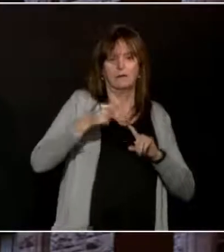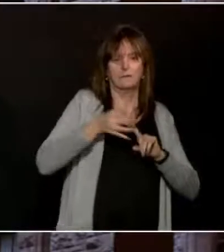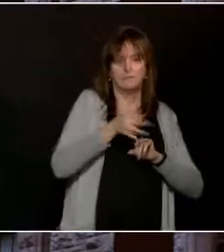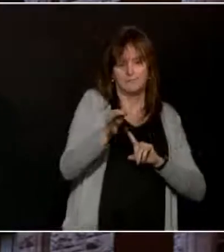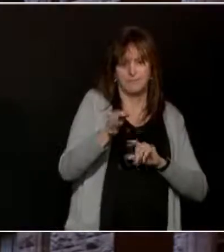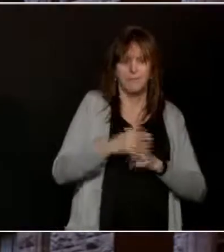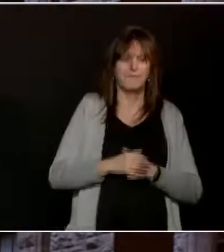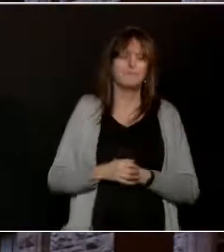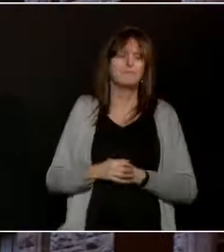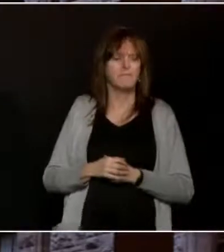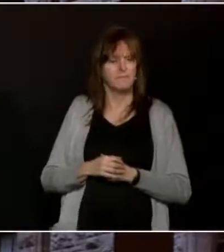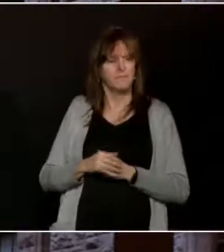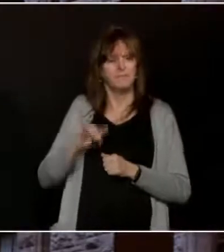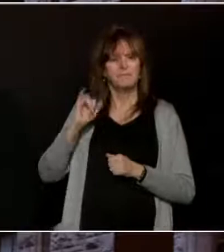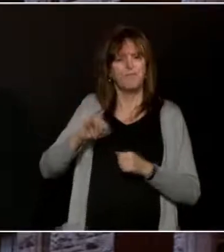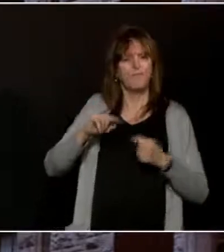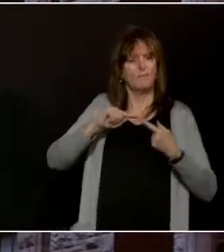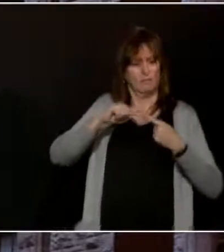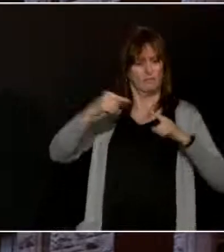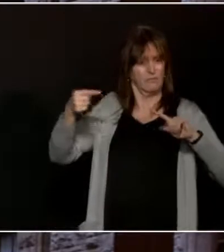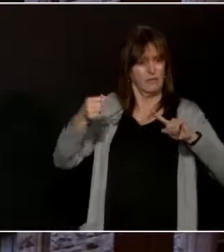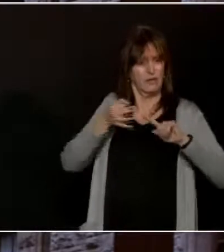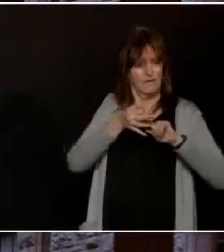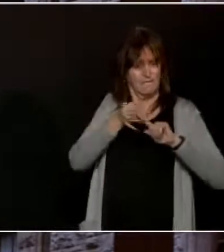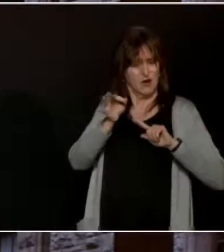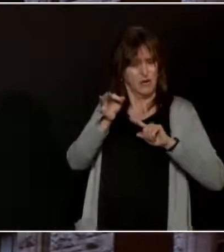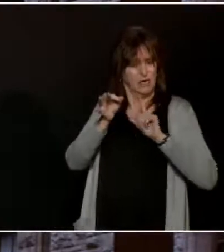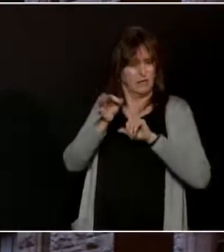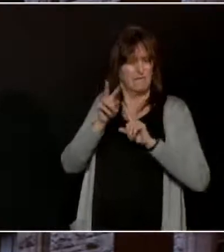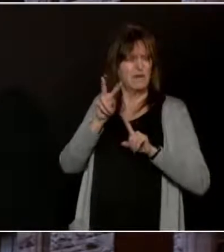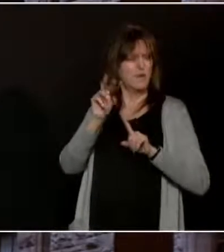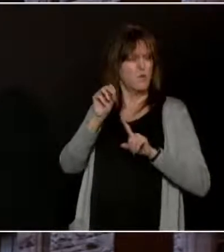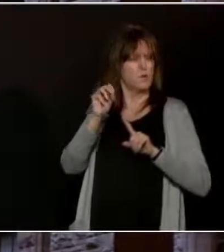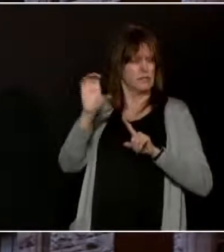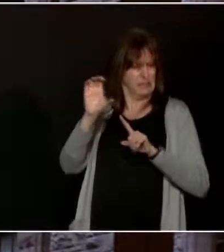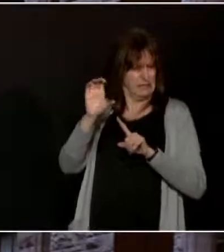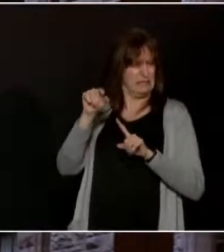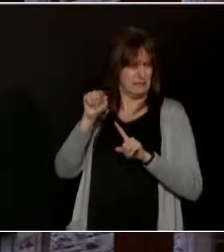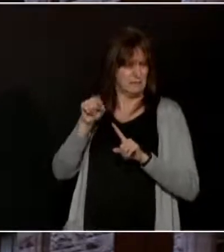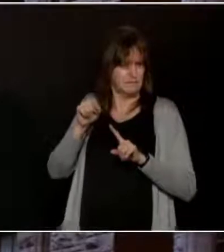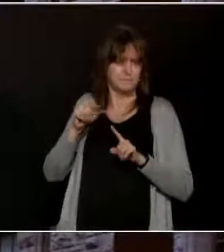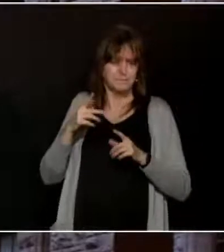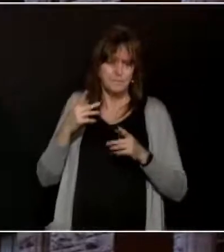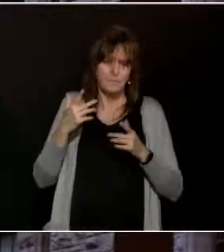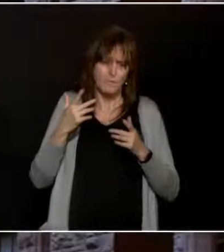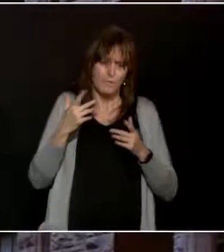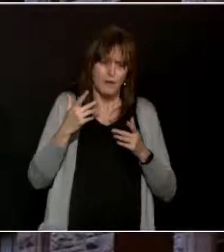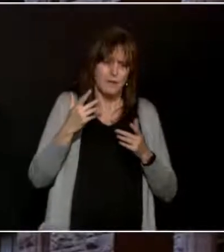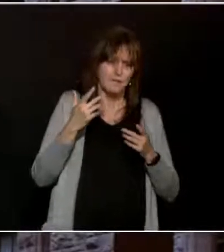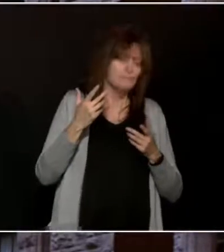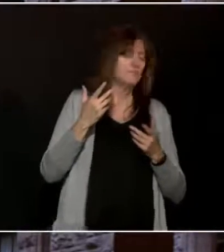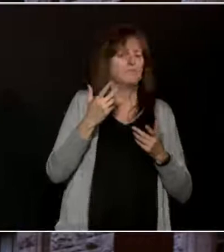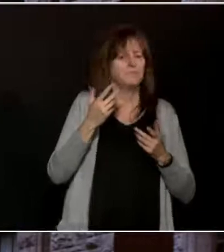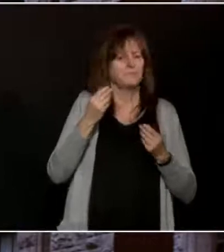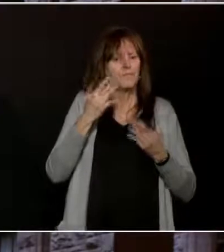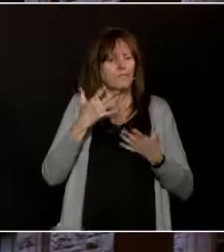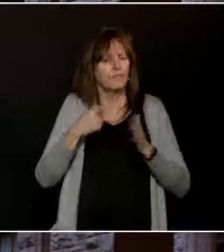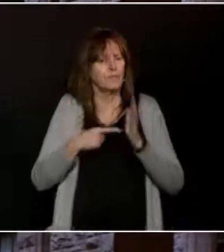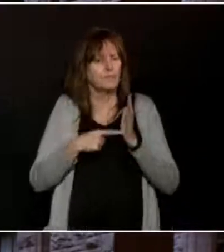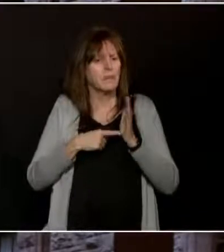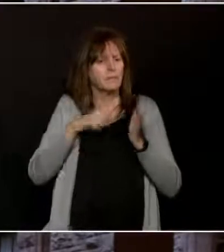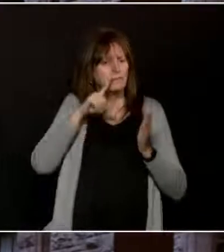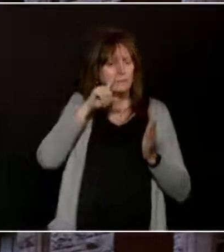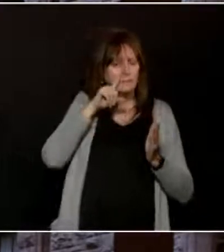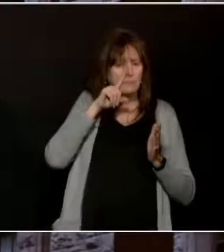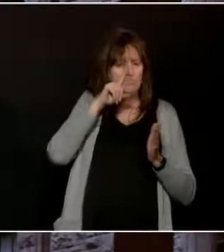concerns, we are also now reporting on those COVID-19 samples that screen positive for the 501 mutation, as I said